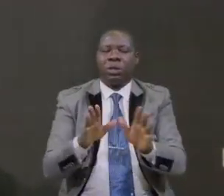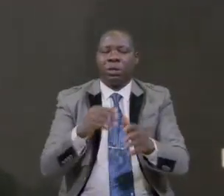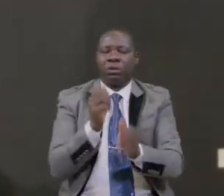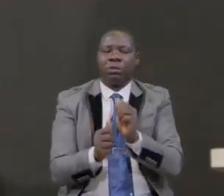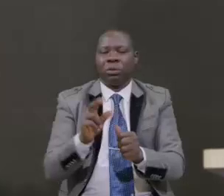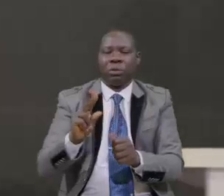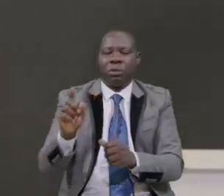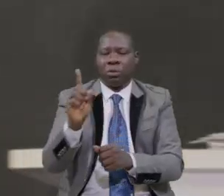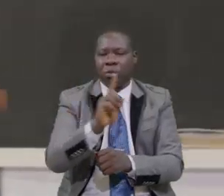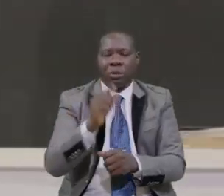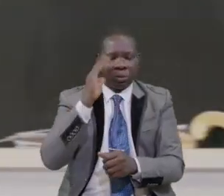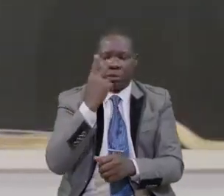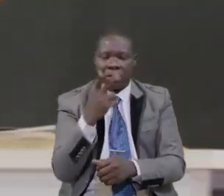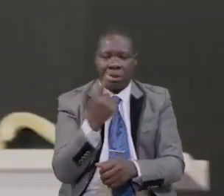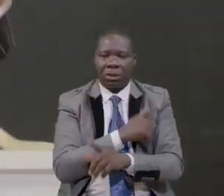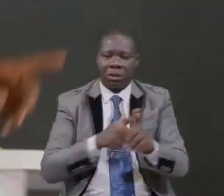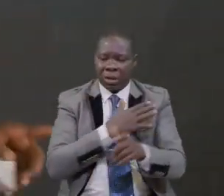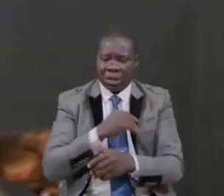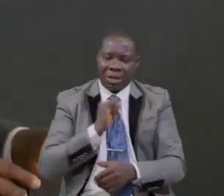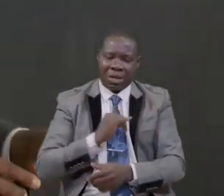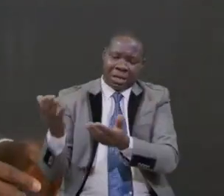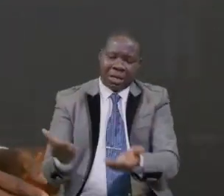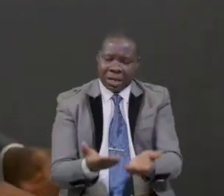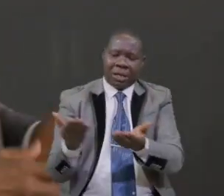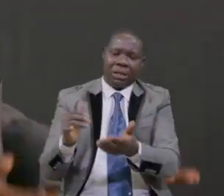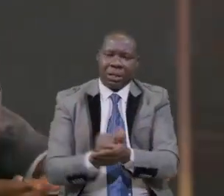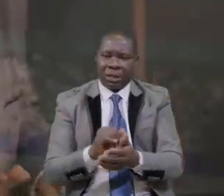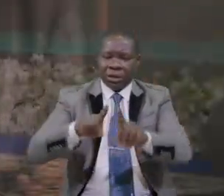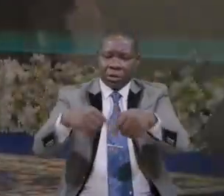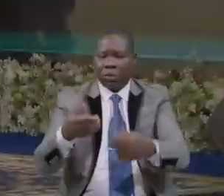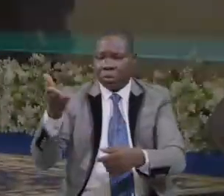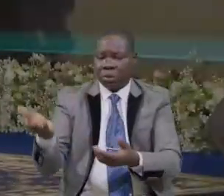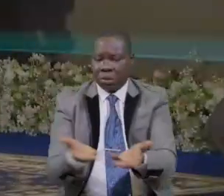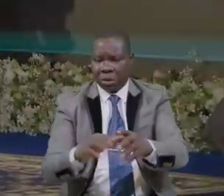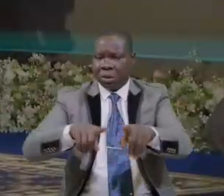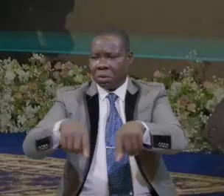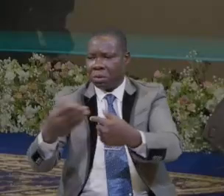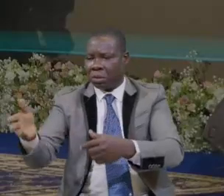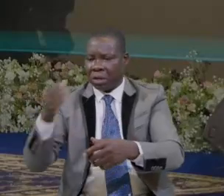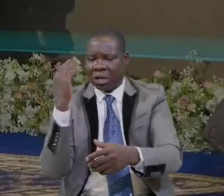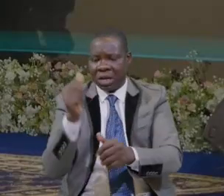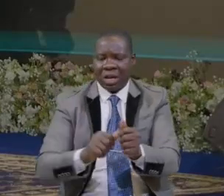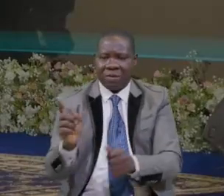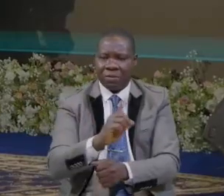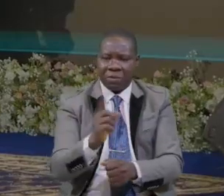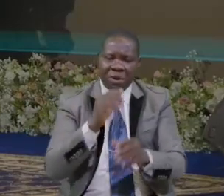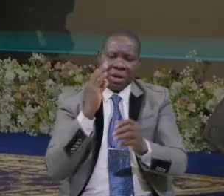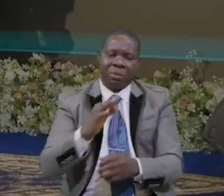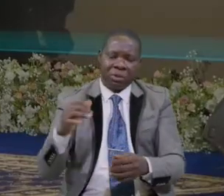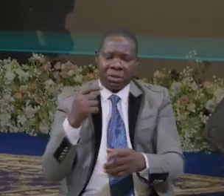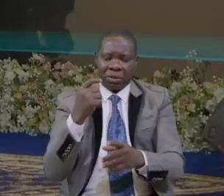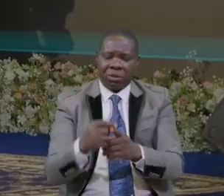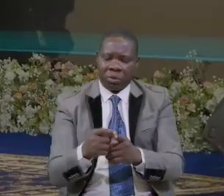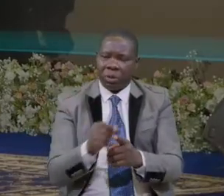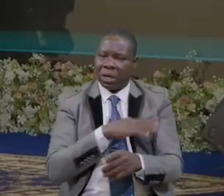I've carried that. And I've gone here, gone there, everywhere, preaching that word. And the Lord confirmed the word. And